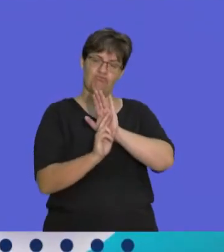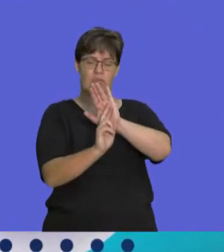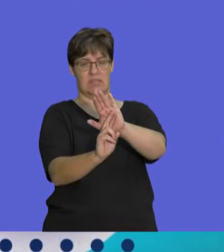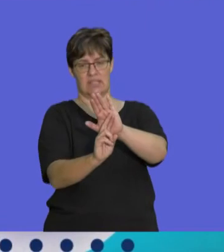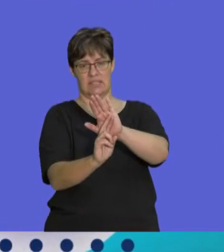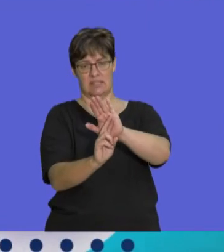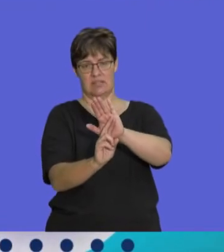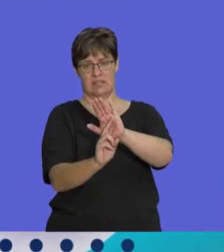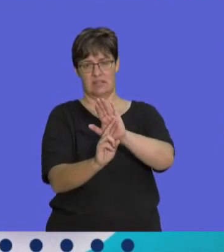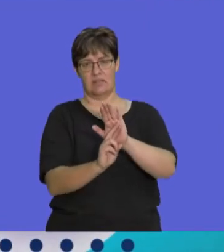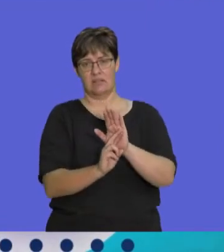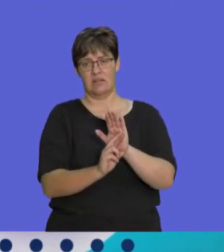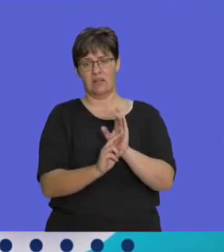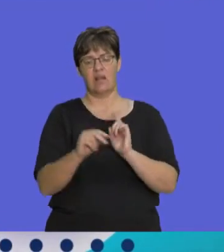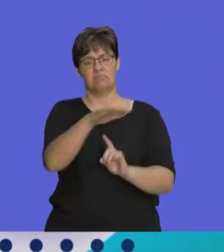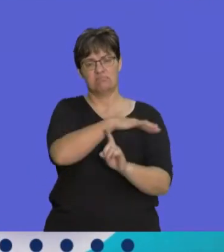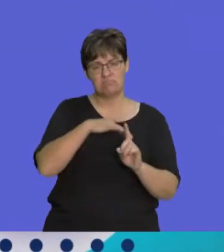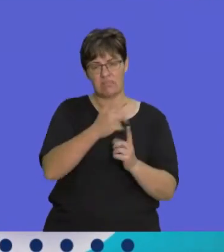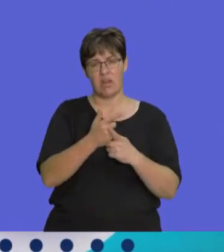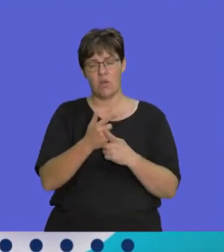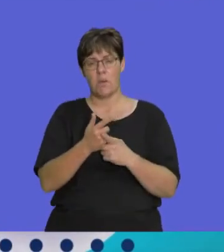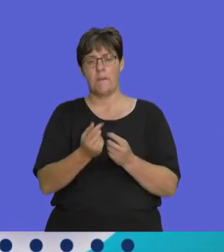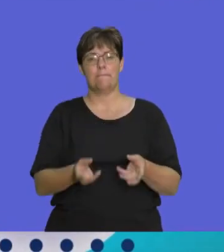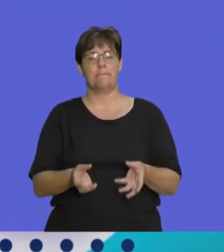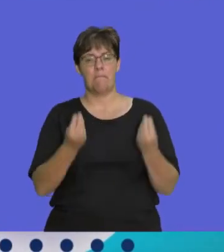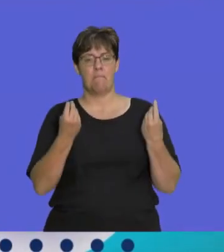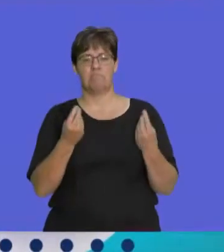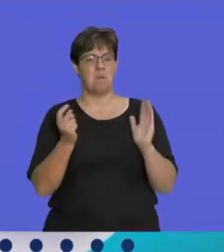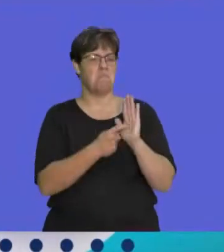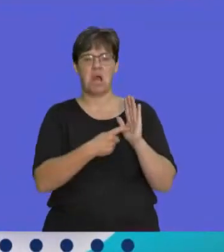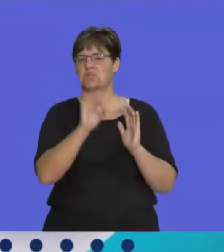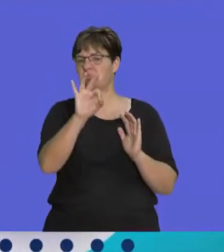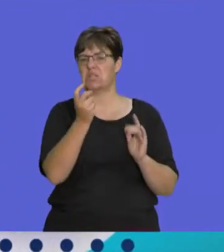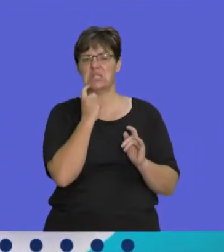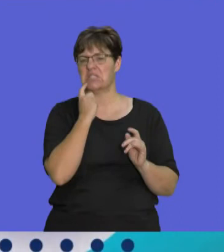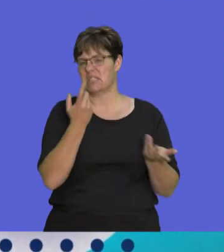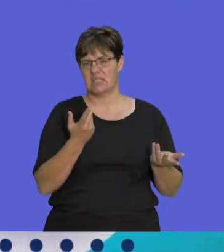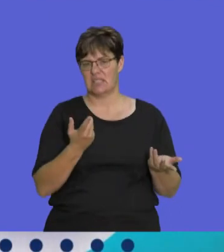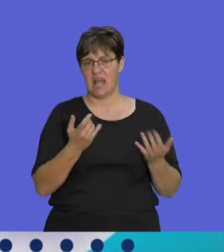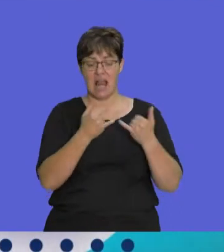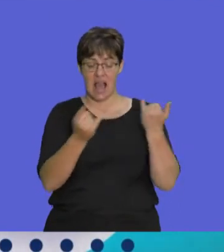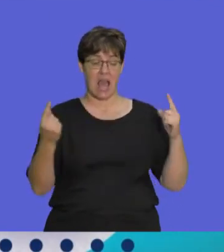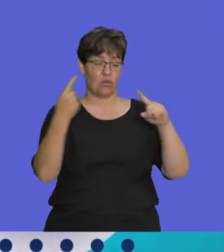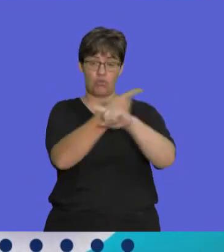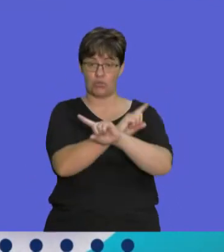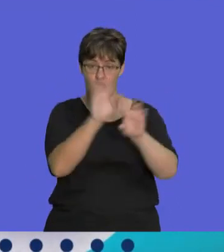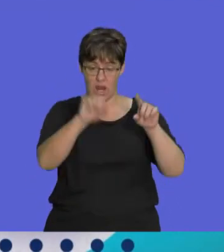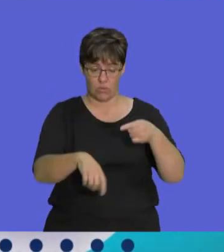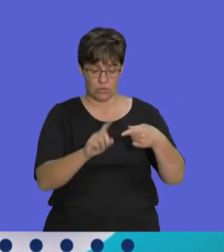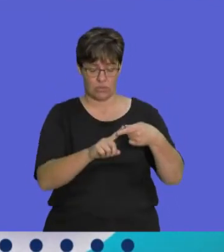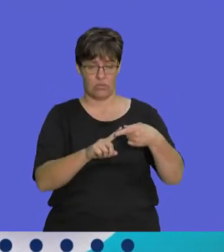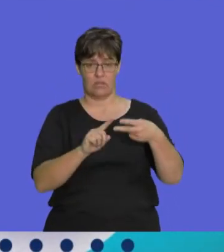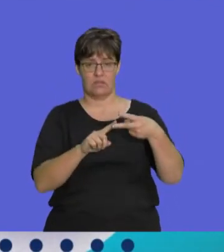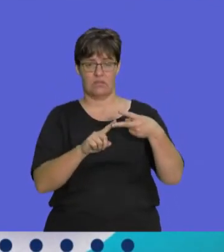pattern, you could get easily 3 marks. These lines must not cross each other. The shape of the pattern should